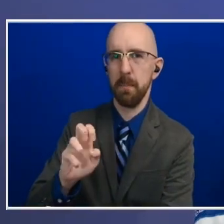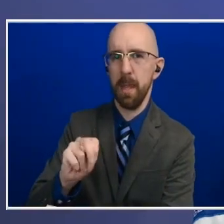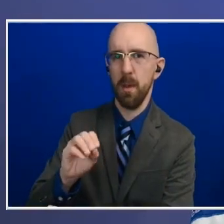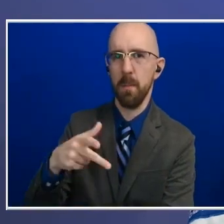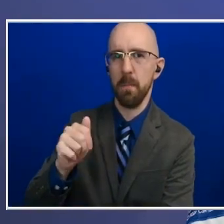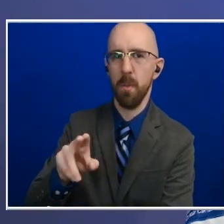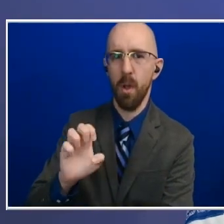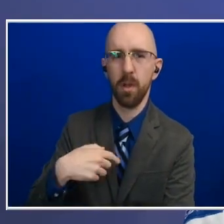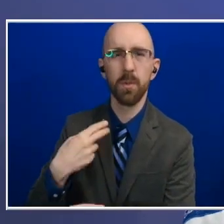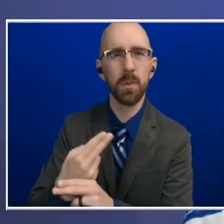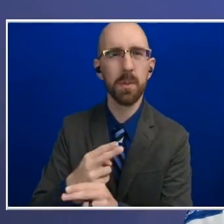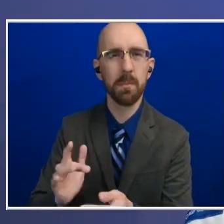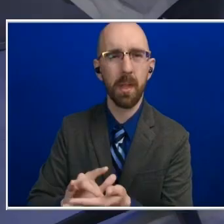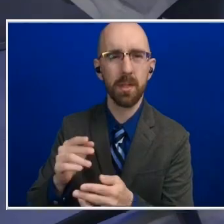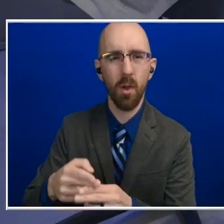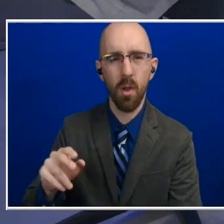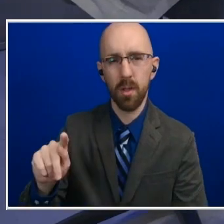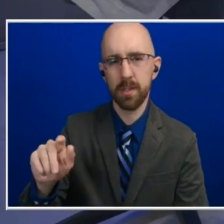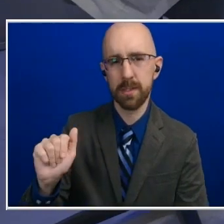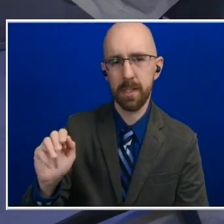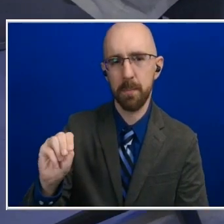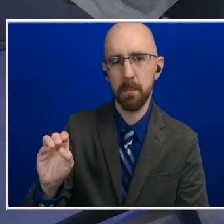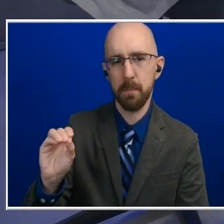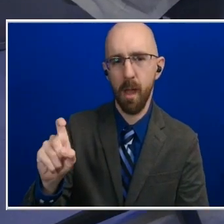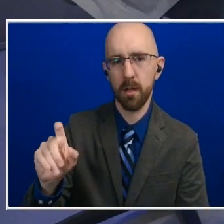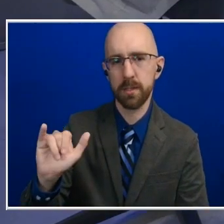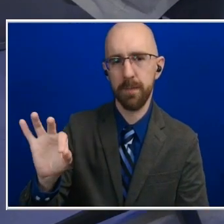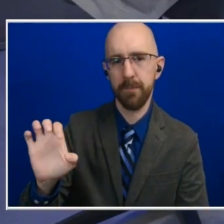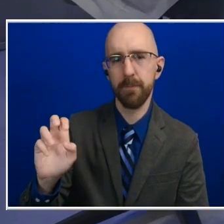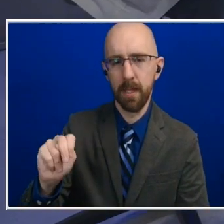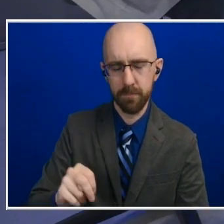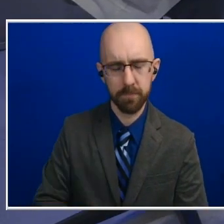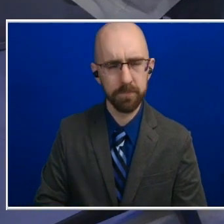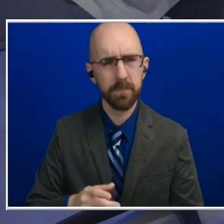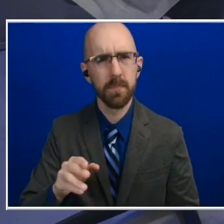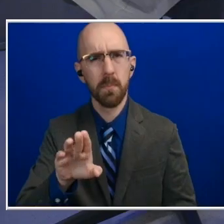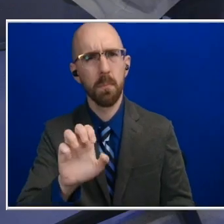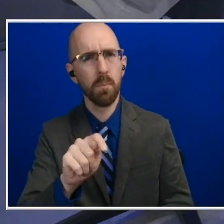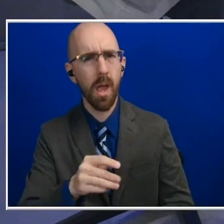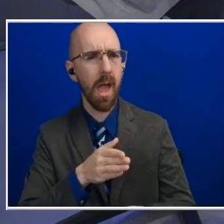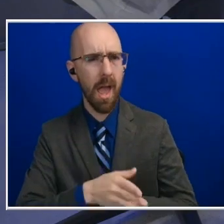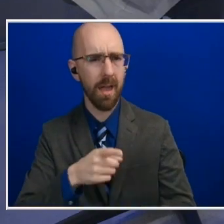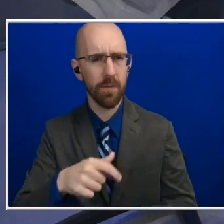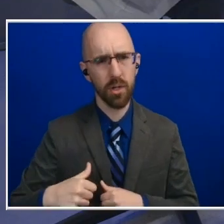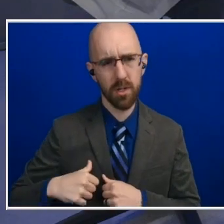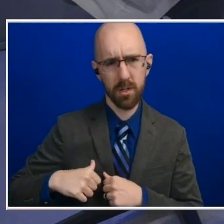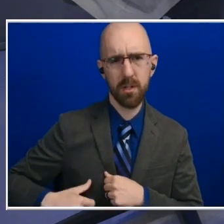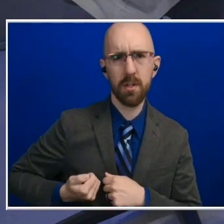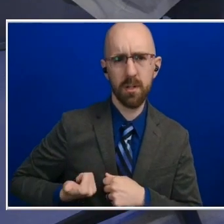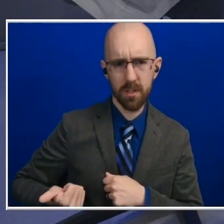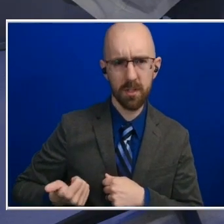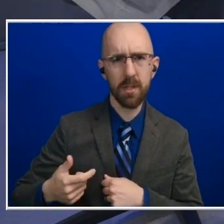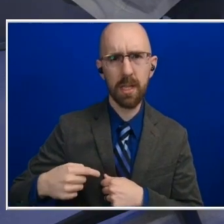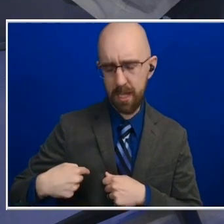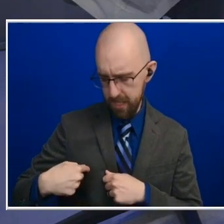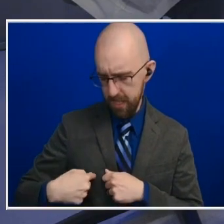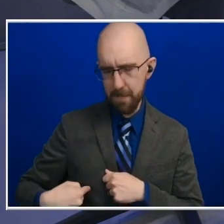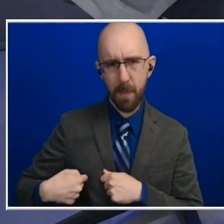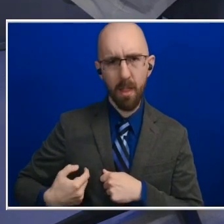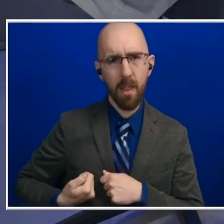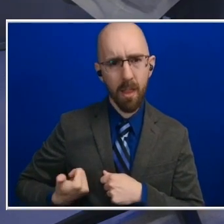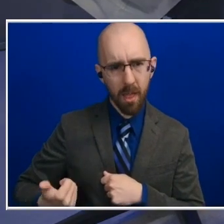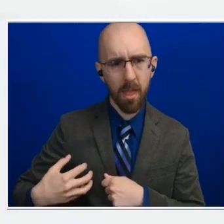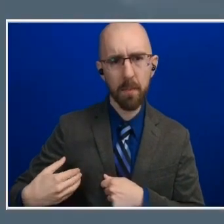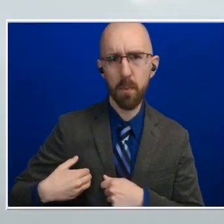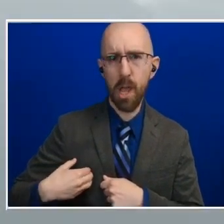in that setting. Bret, after surgeons removed your lump, you went back for a mastectomy. They took your nipple, breast tissue, and some